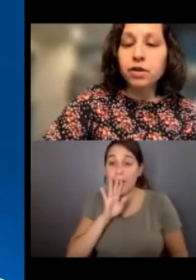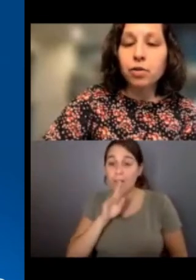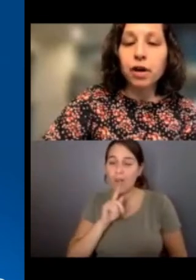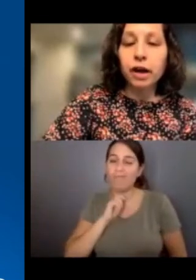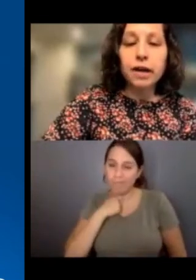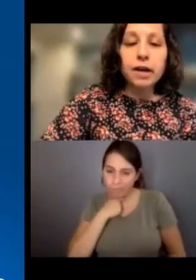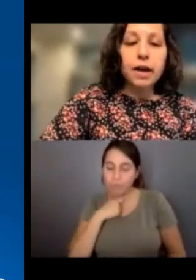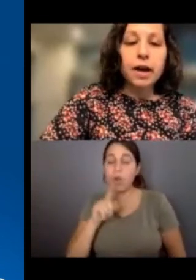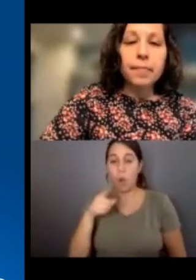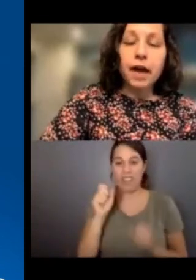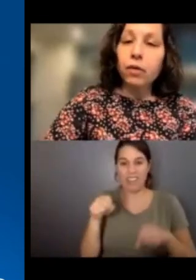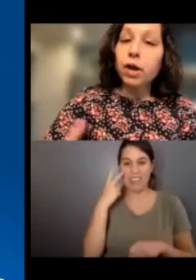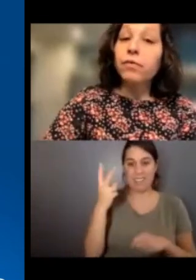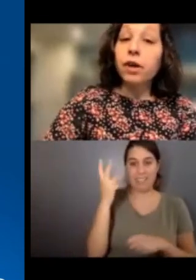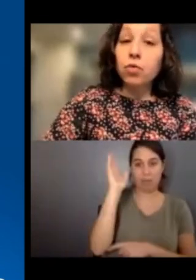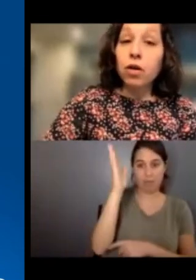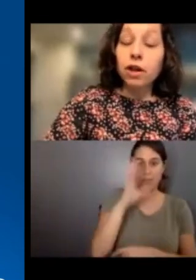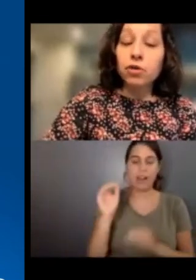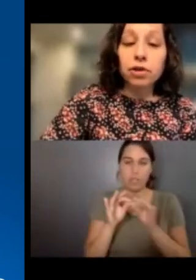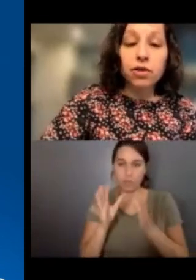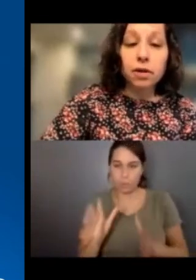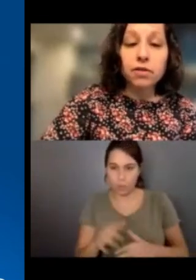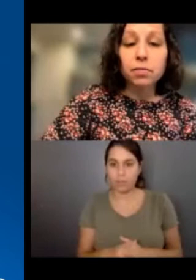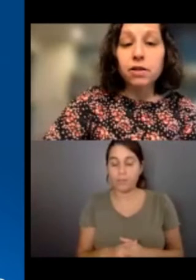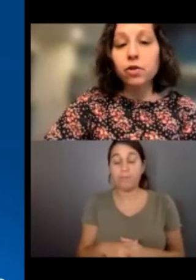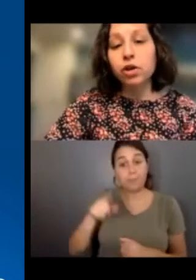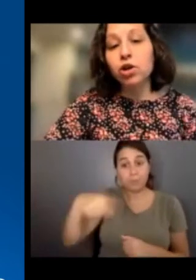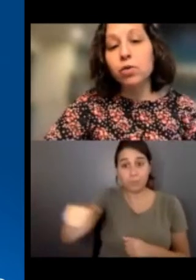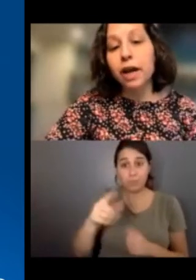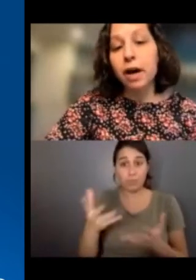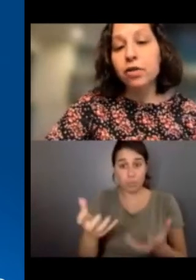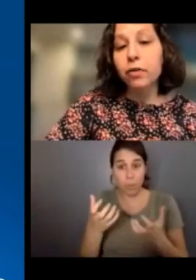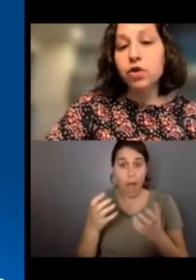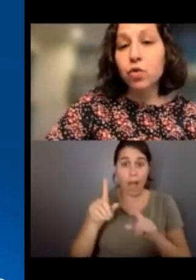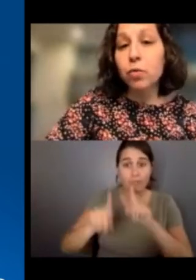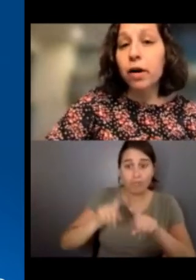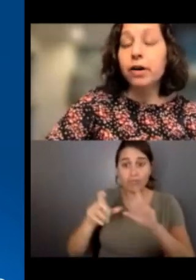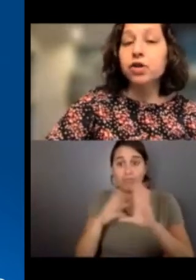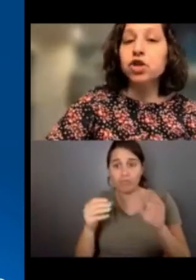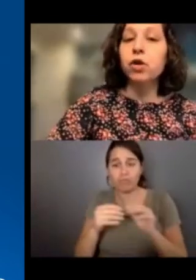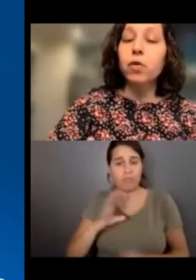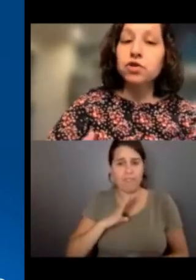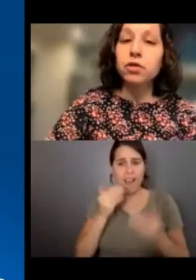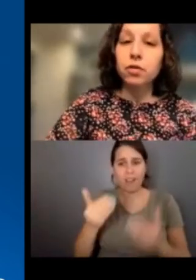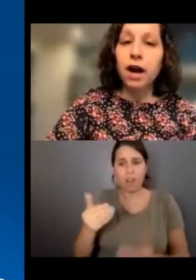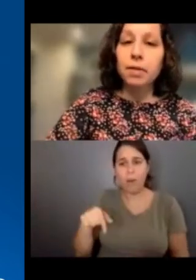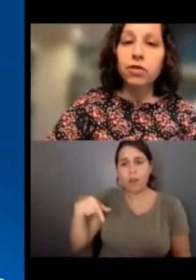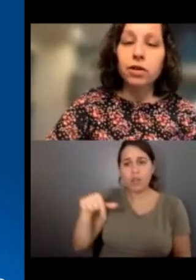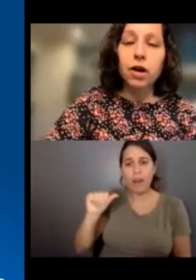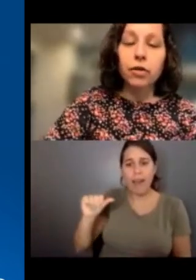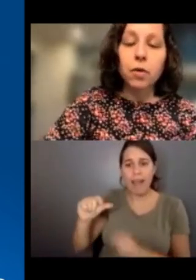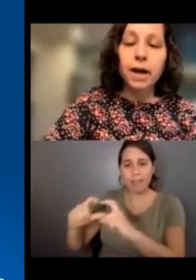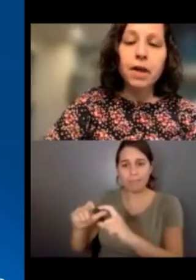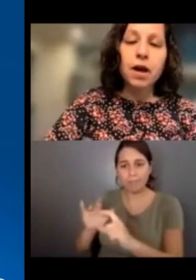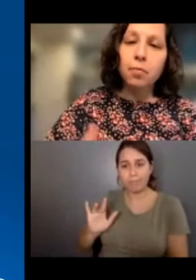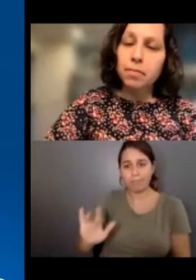and interpreting. And then we invite you all as participants to please use the Q&A box on the toolbar to share questions or comments along